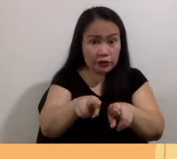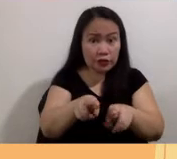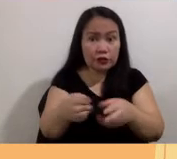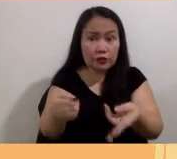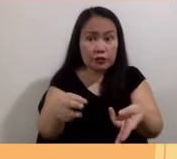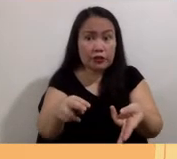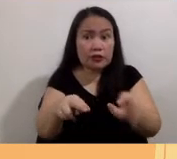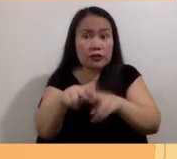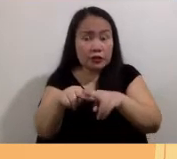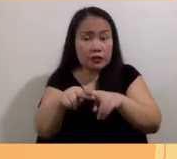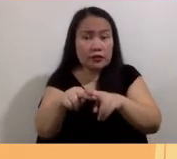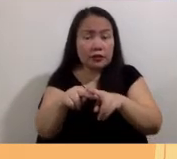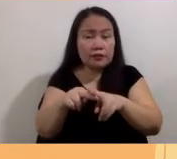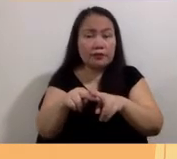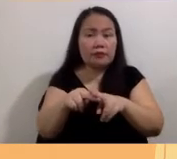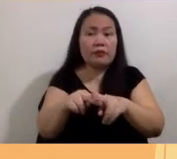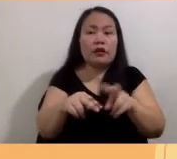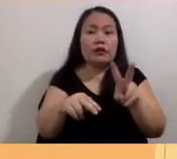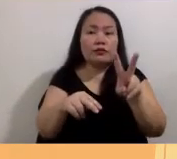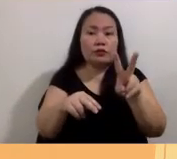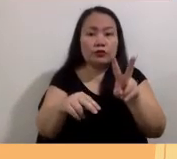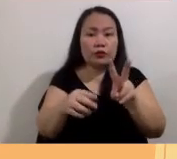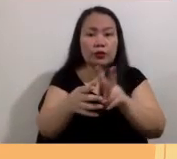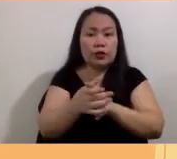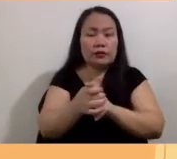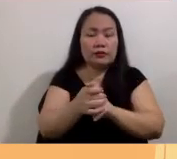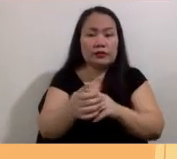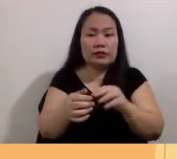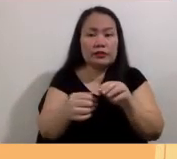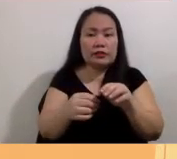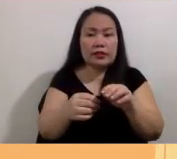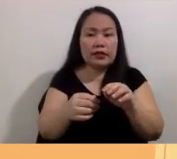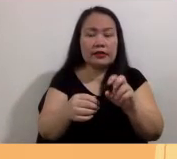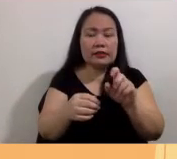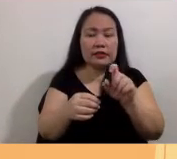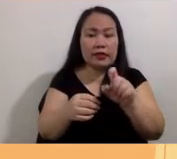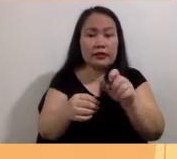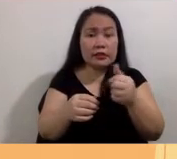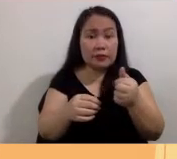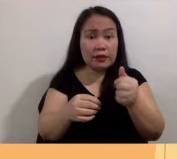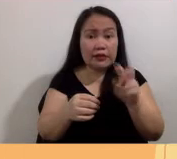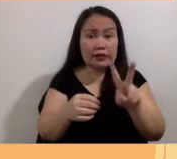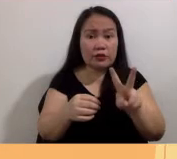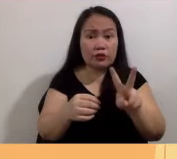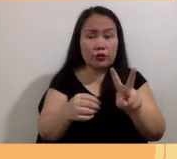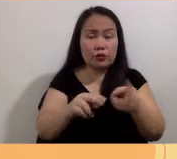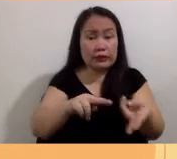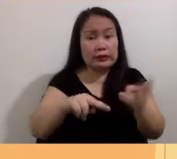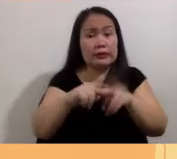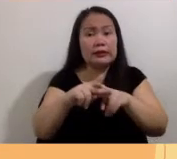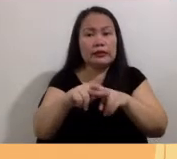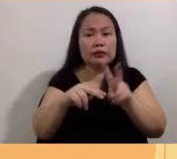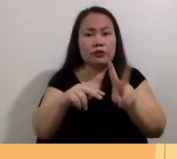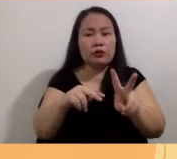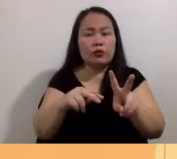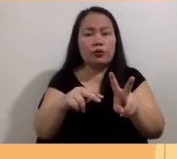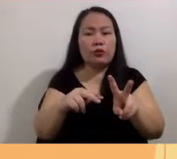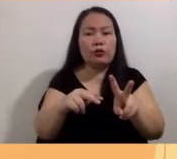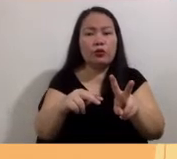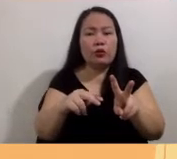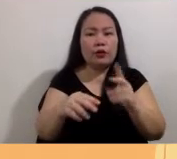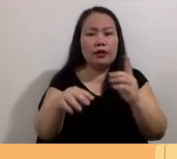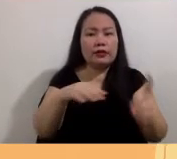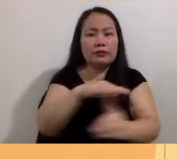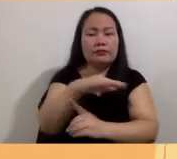ang magiging result niyan? So, this will become, ang numerator natin ay magiging x plus 2 kasi nag-add ng 2. And then,